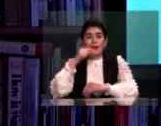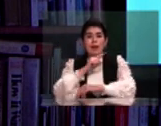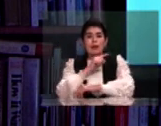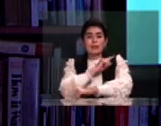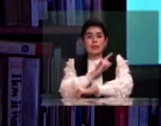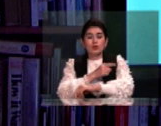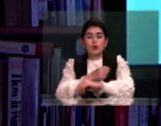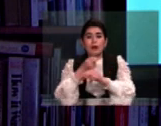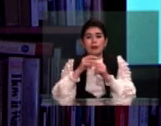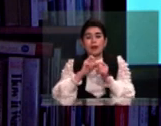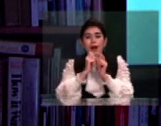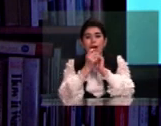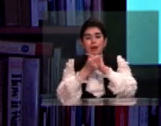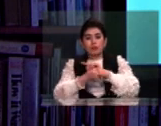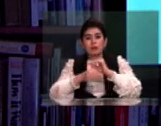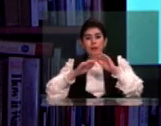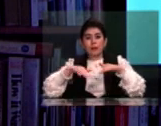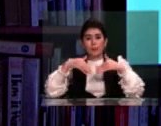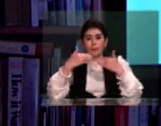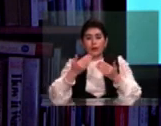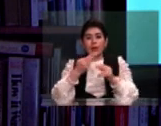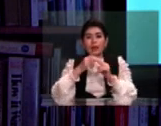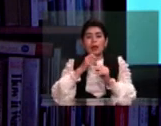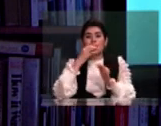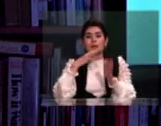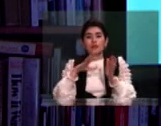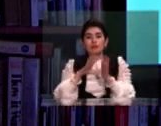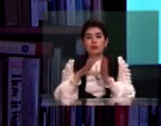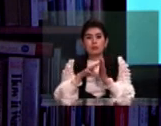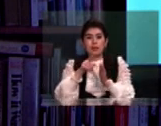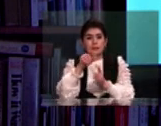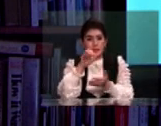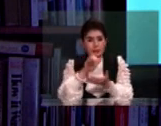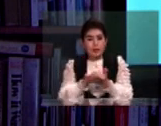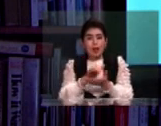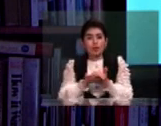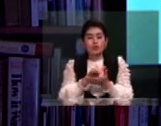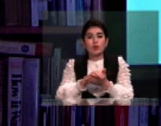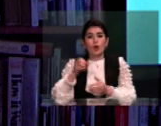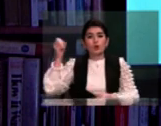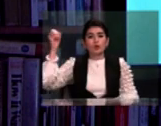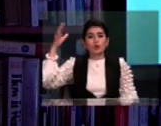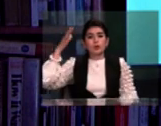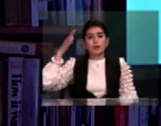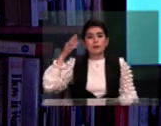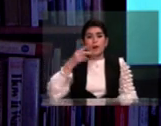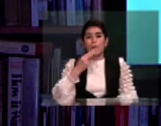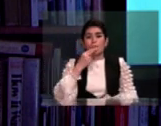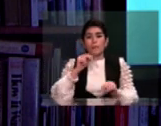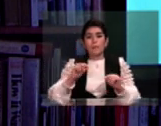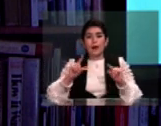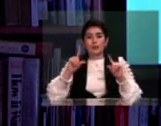elektr energiyasiga aylantirib beriladi. Bunday elementlar siz uchun juda tanish. Ya'ni quyosh batareyalari